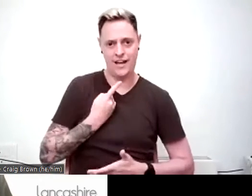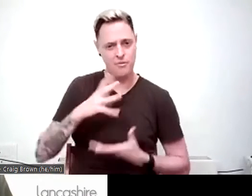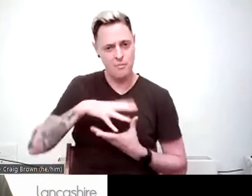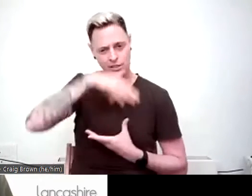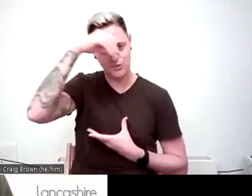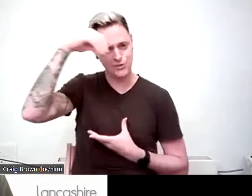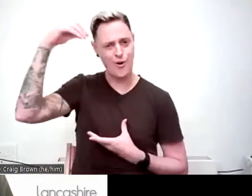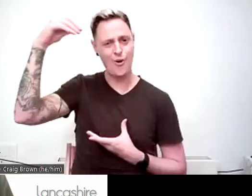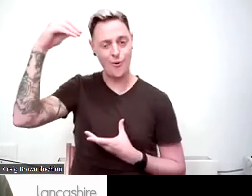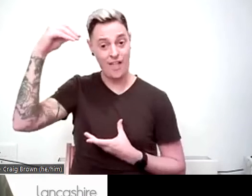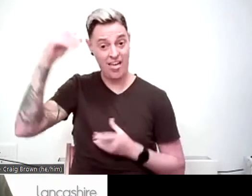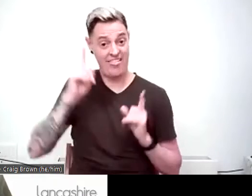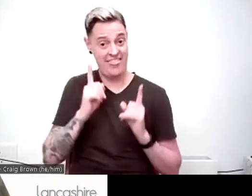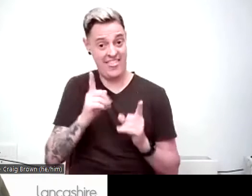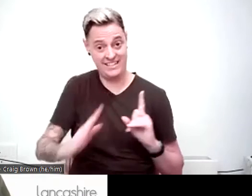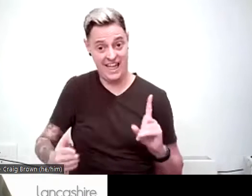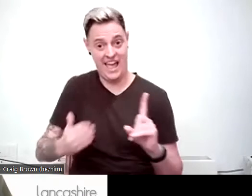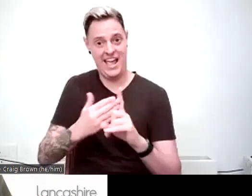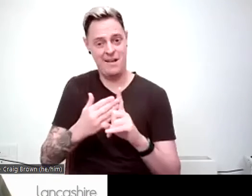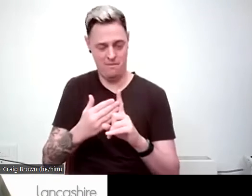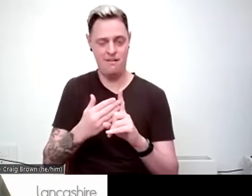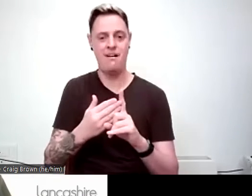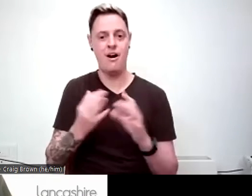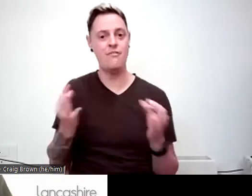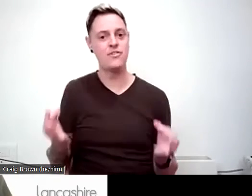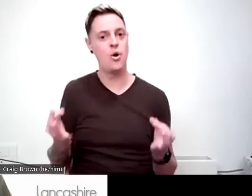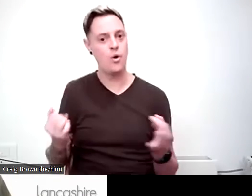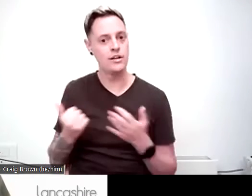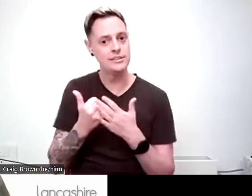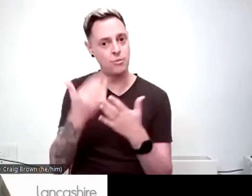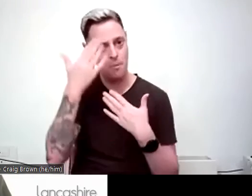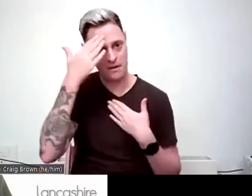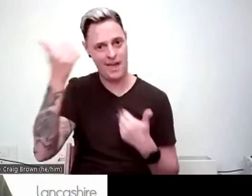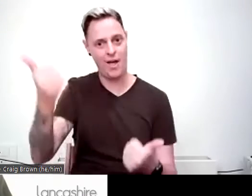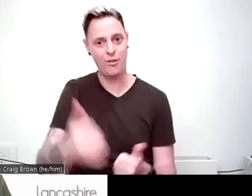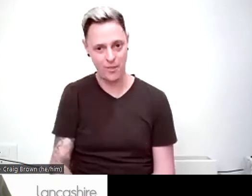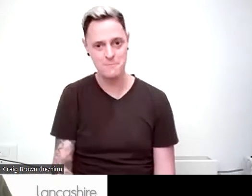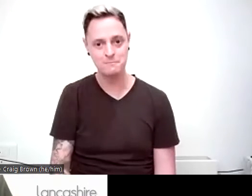of the essence of yoga, is supporting your mental health. And